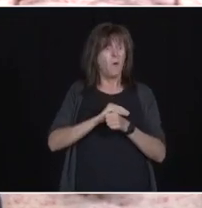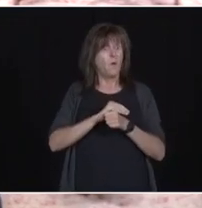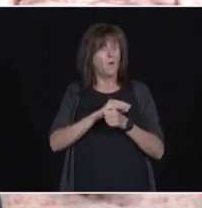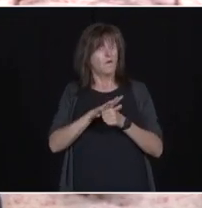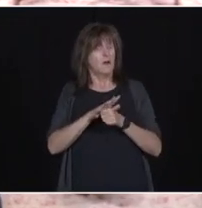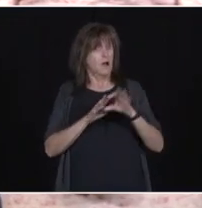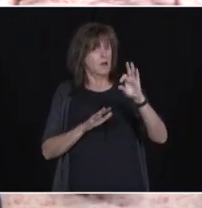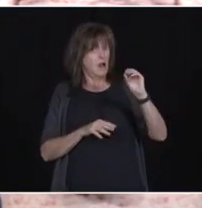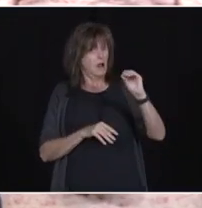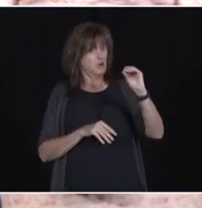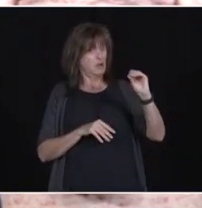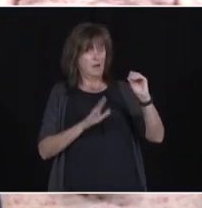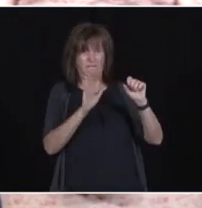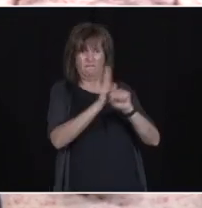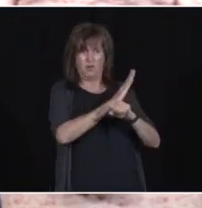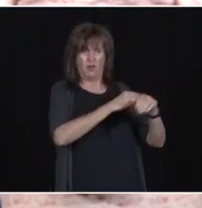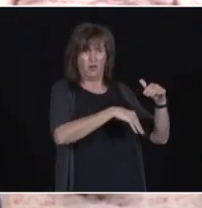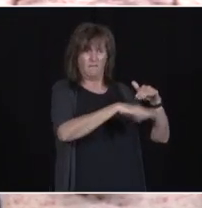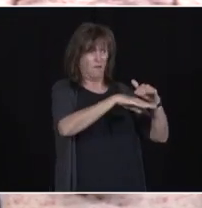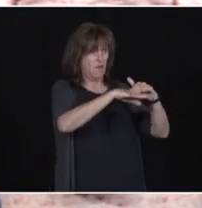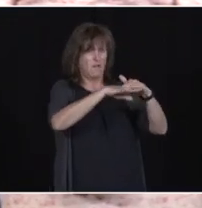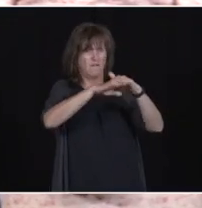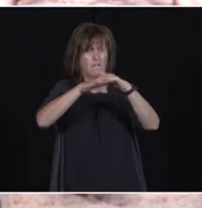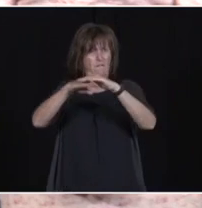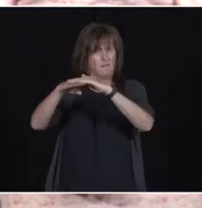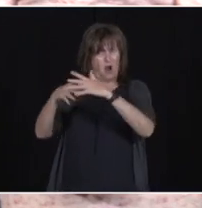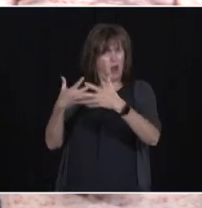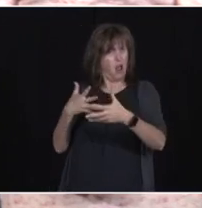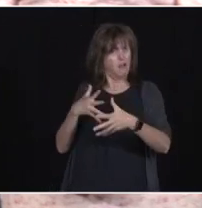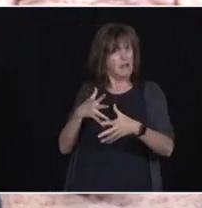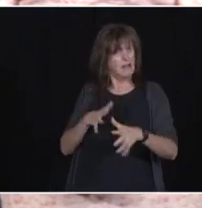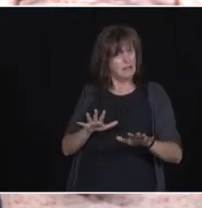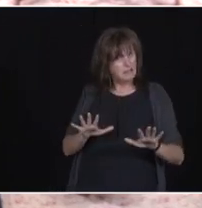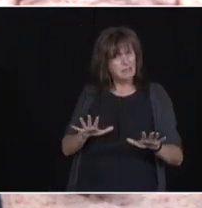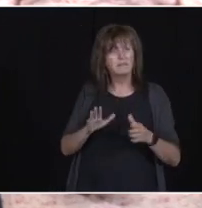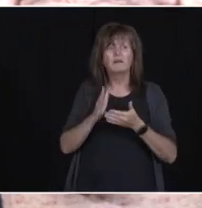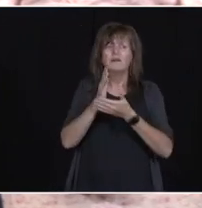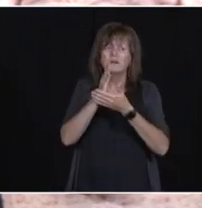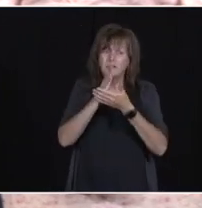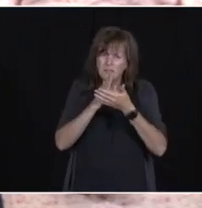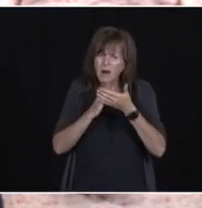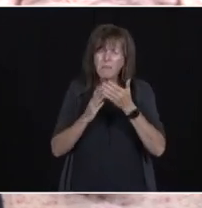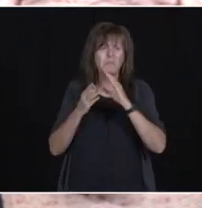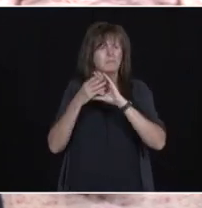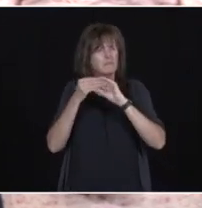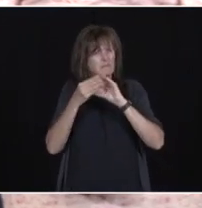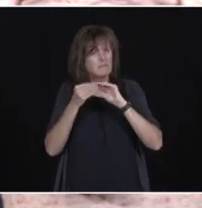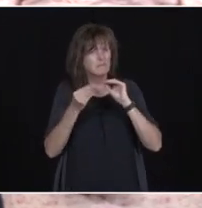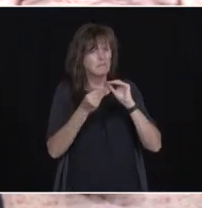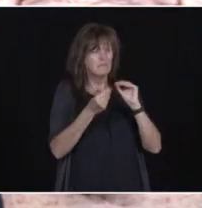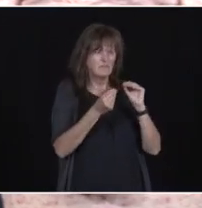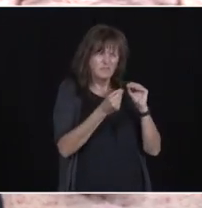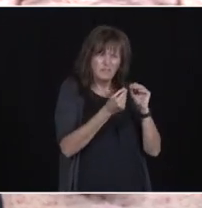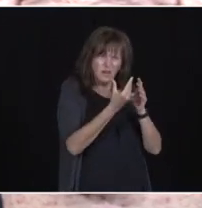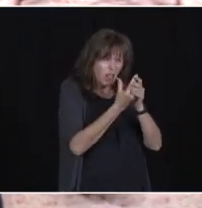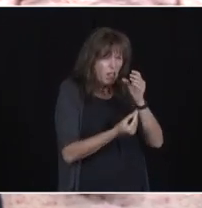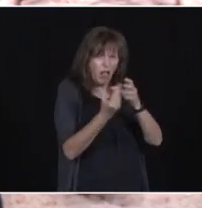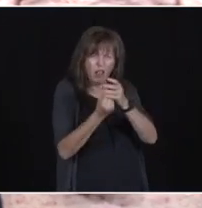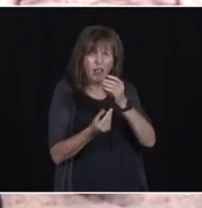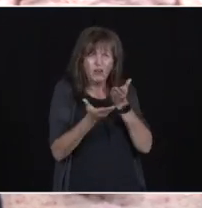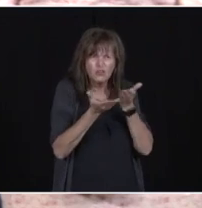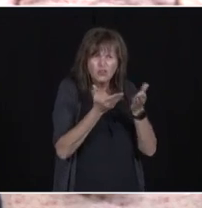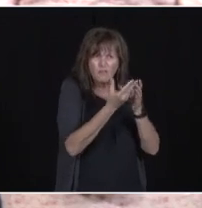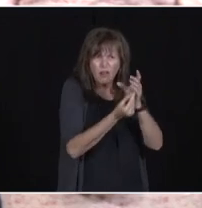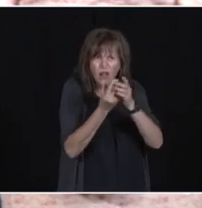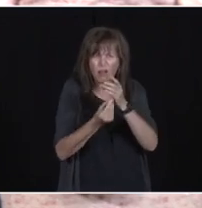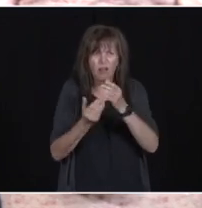was ongoing and other issues surrounding certain regions more greatly affected than others. And we also know that